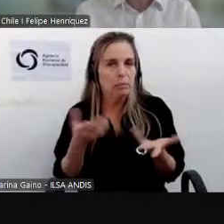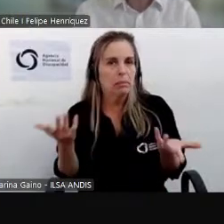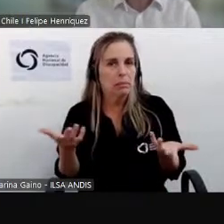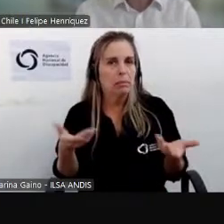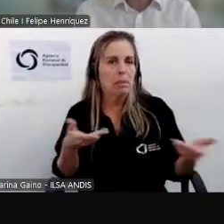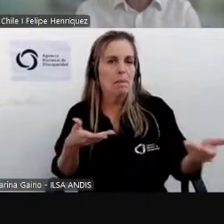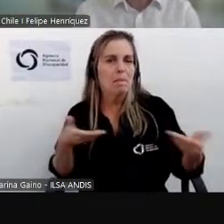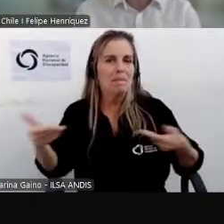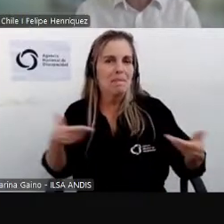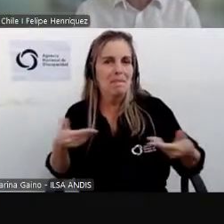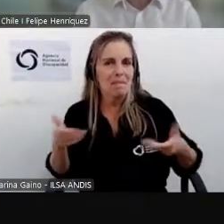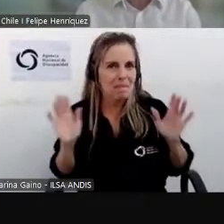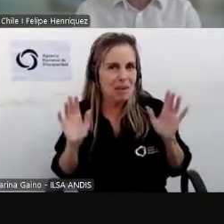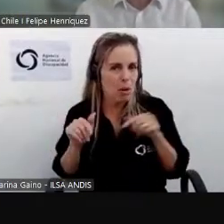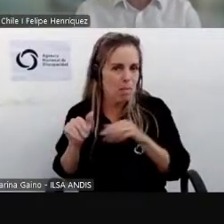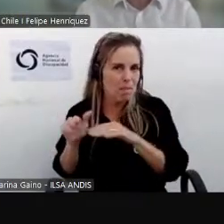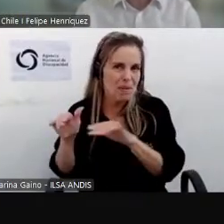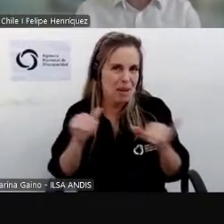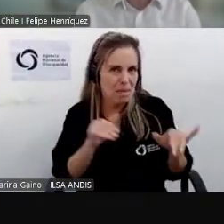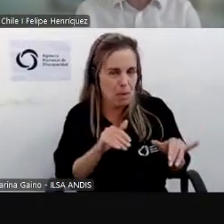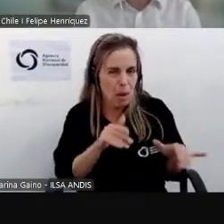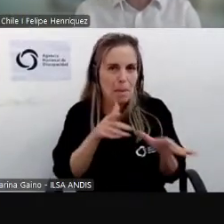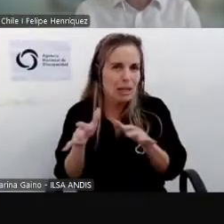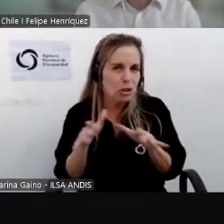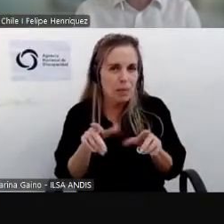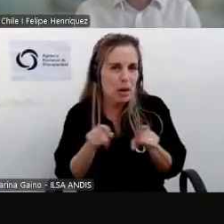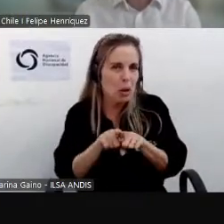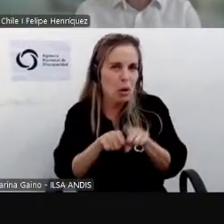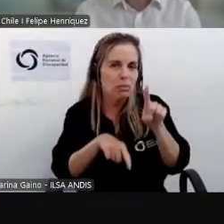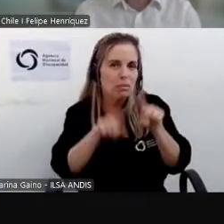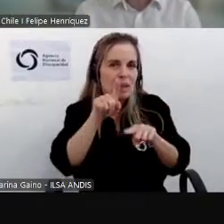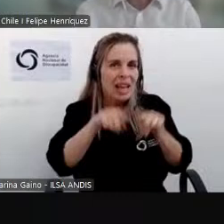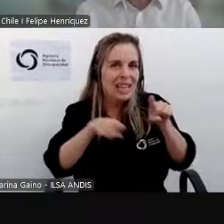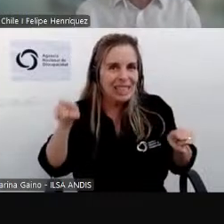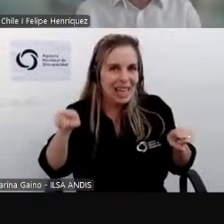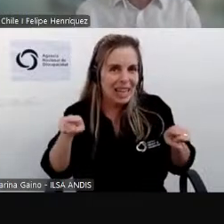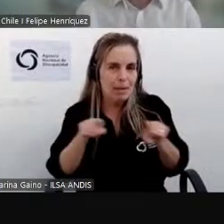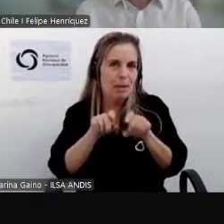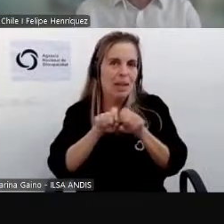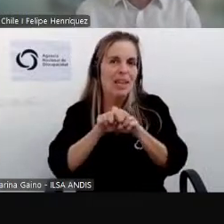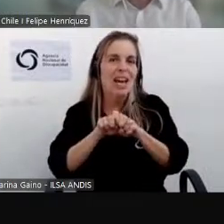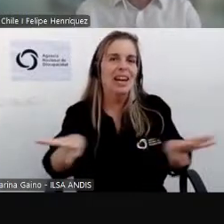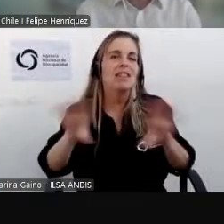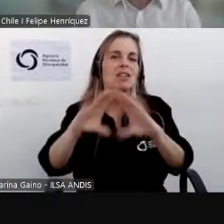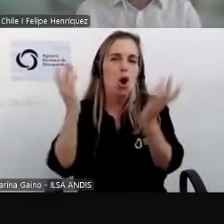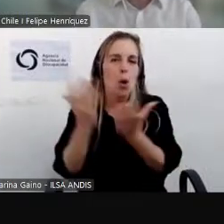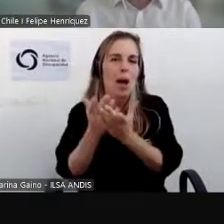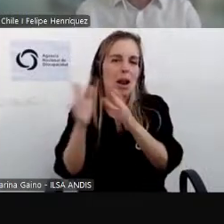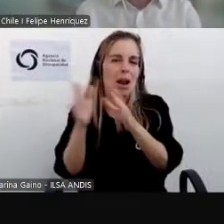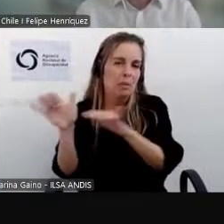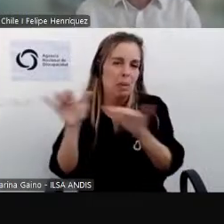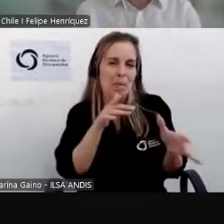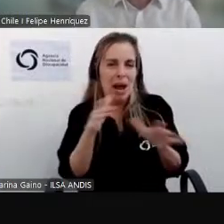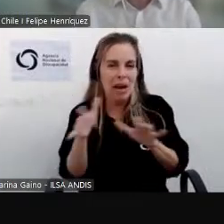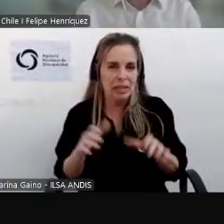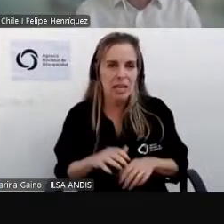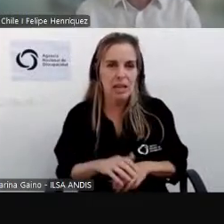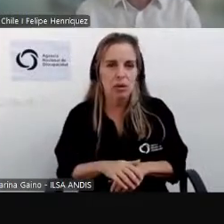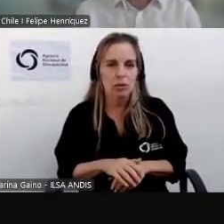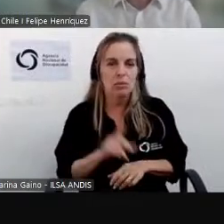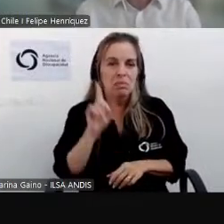These sectors and applicants match or somehow match with the global network